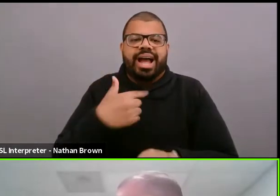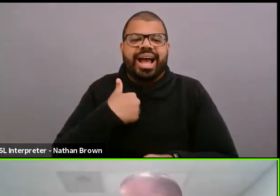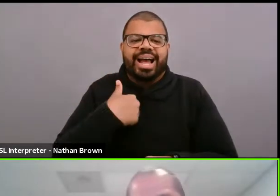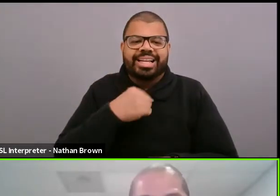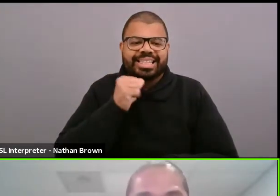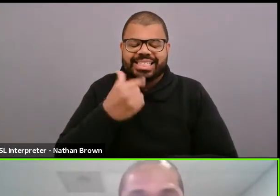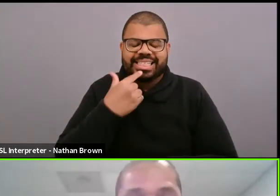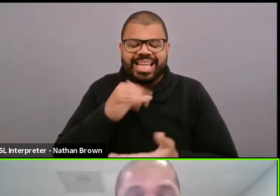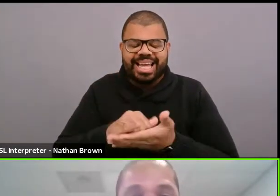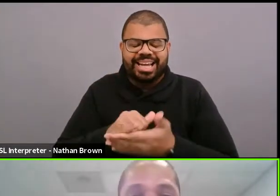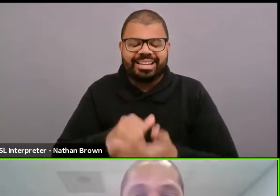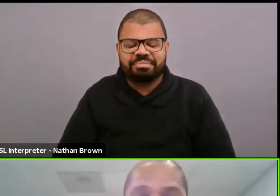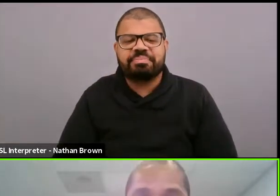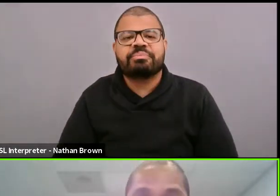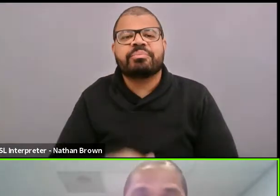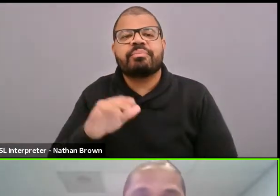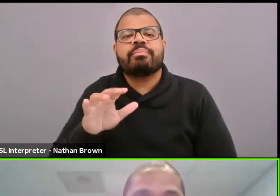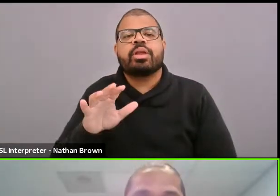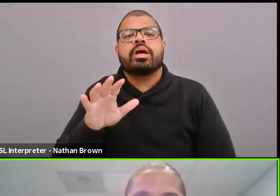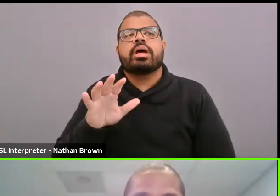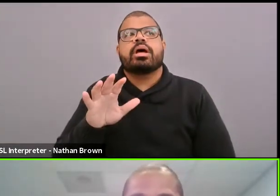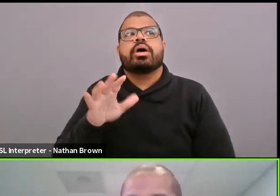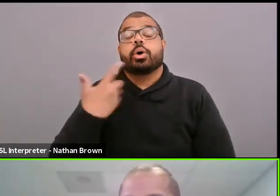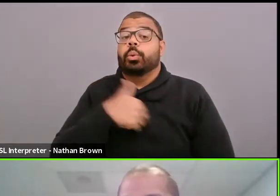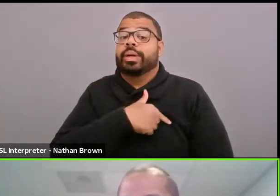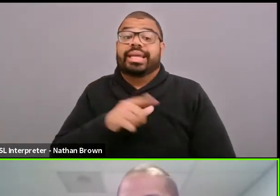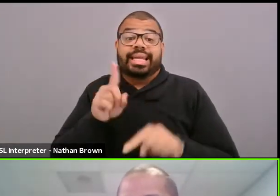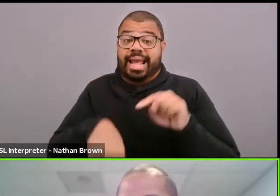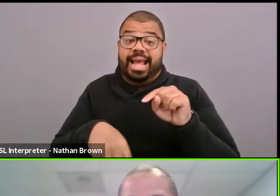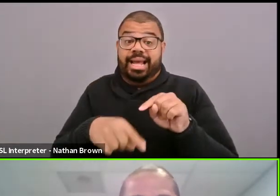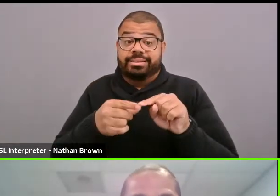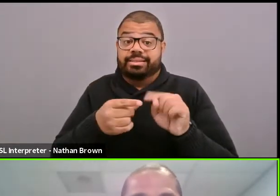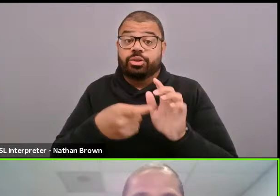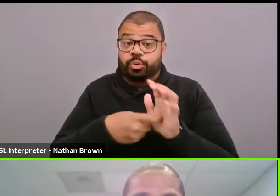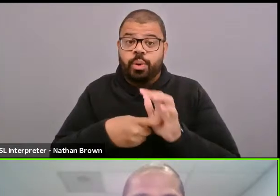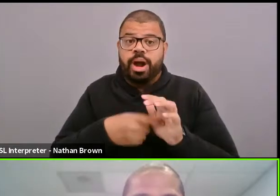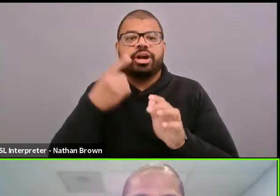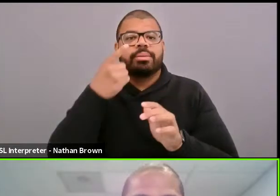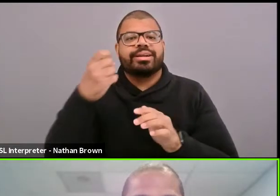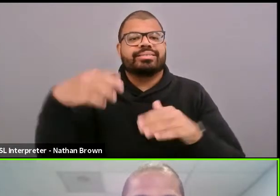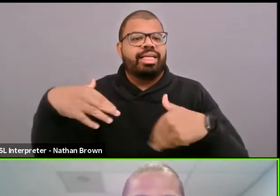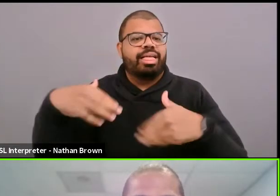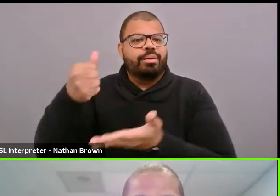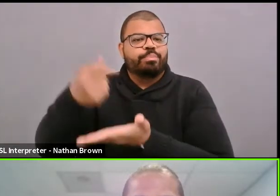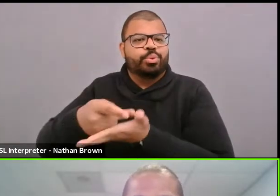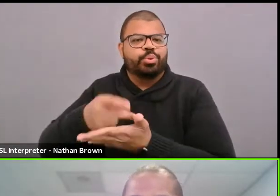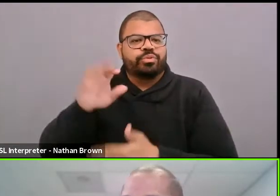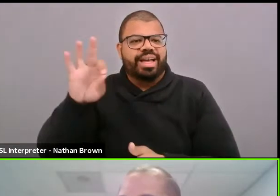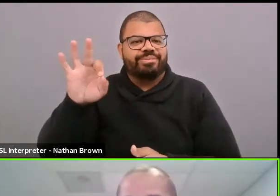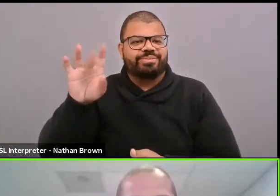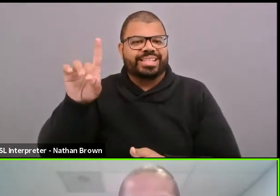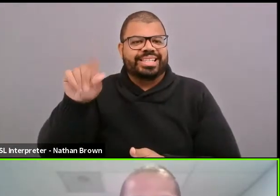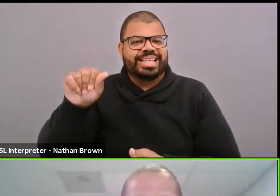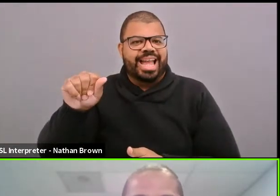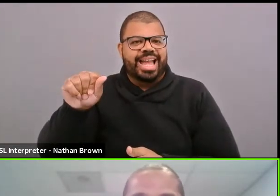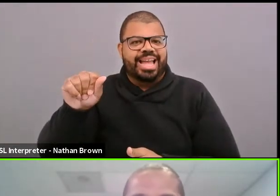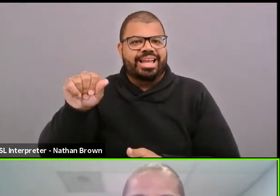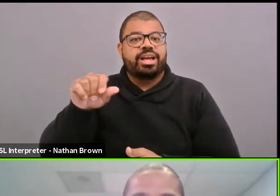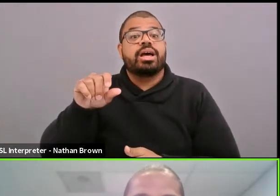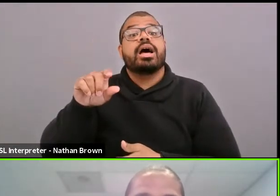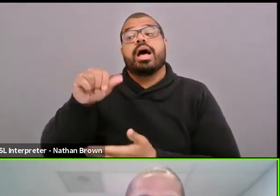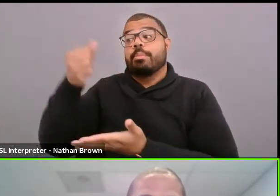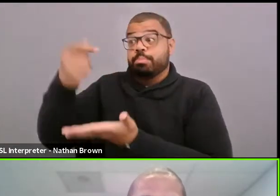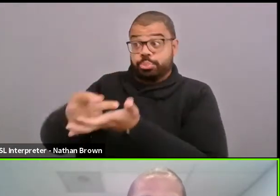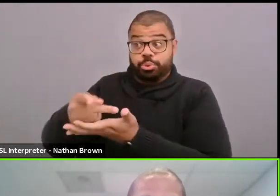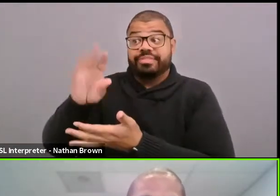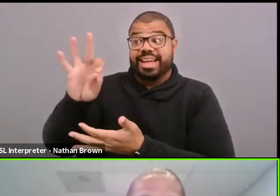say that. We cannot do that because it's not approved by FDA. So only after being approved by